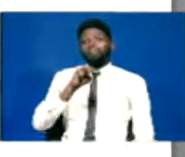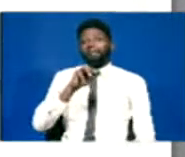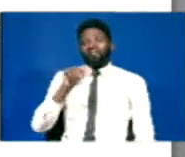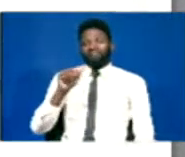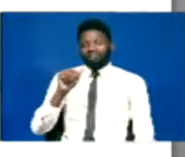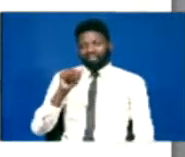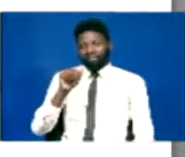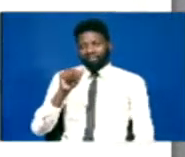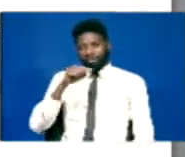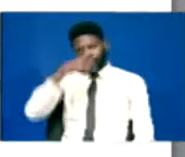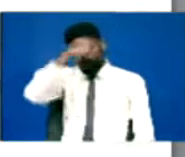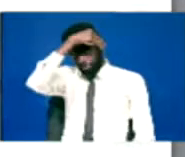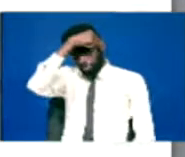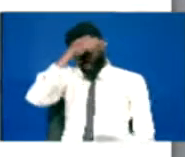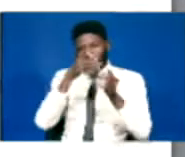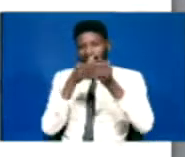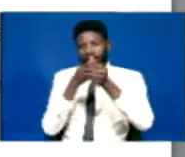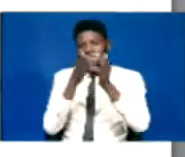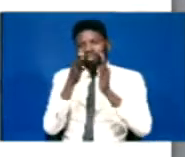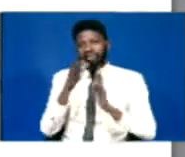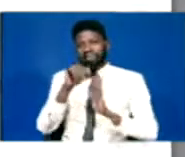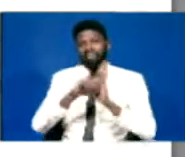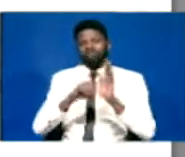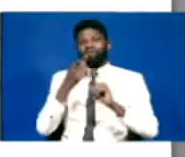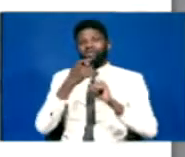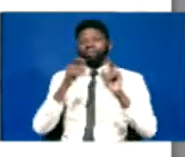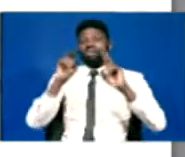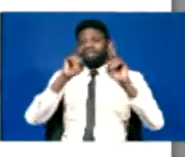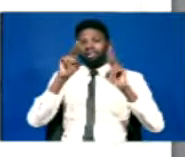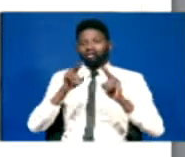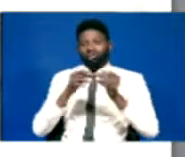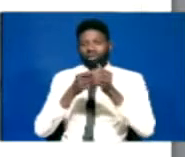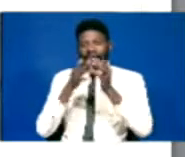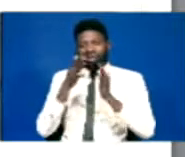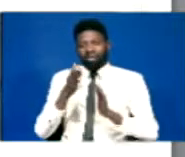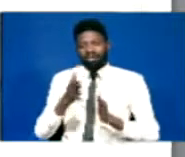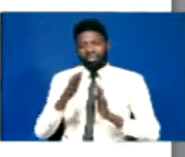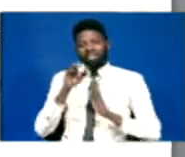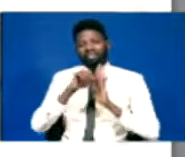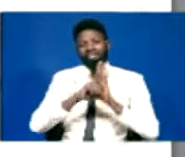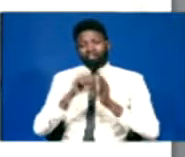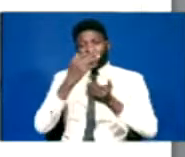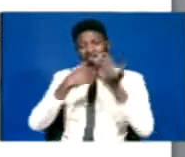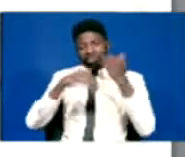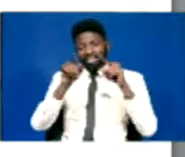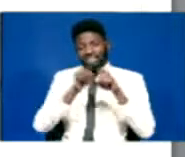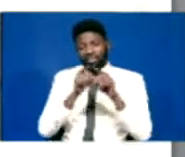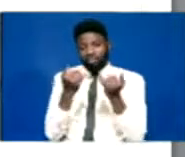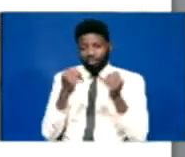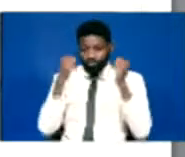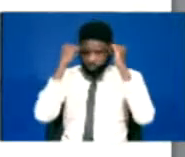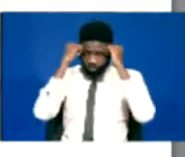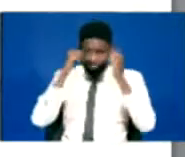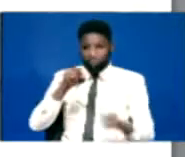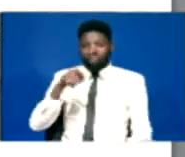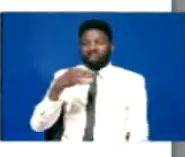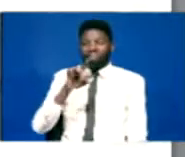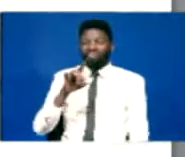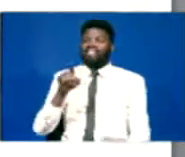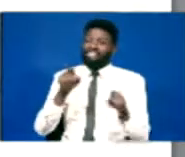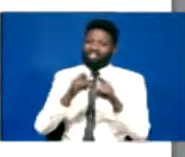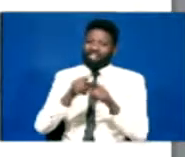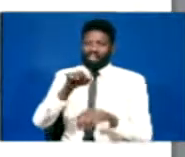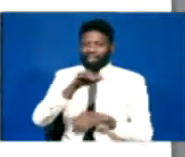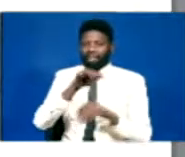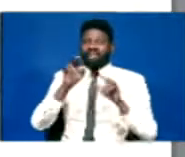leadership from the International Leadership University and is currently pursuing a PhD in the same field, that is